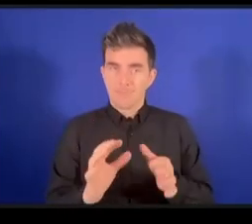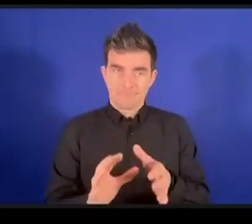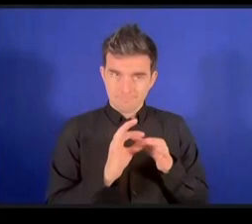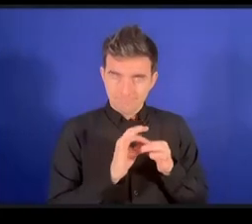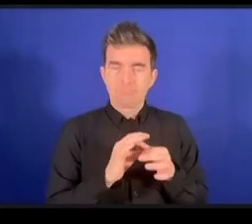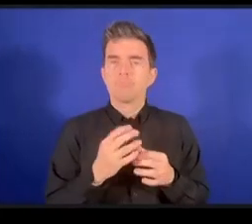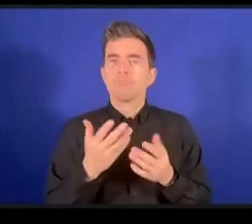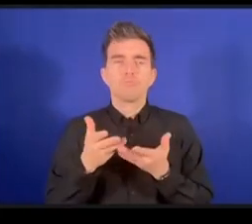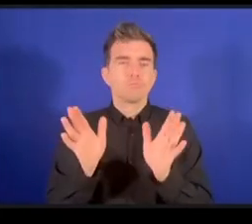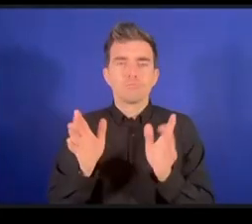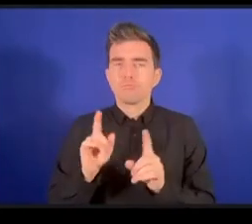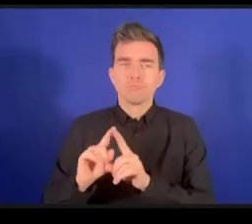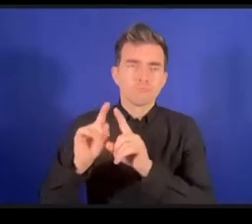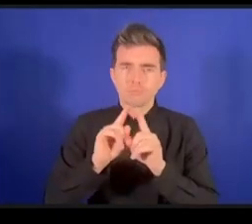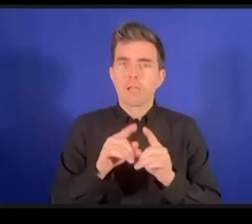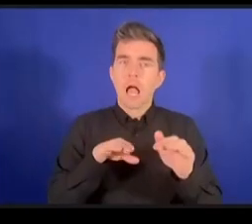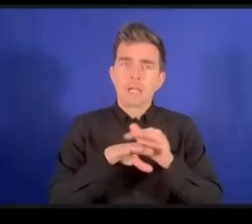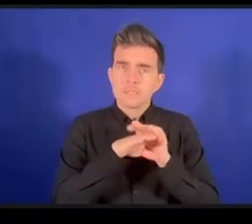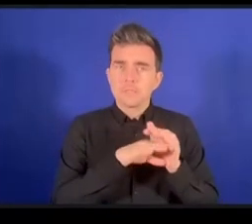follow these standards.